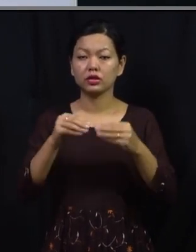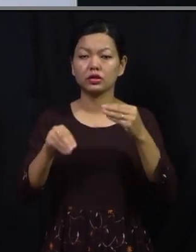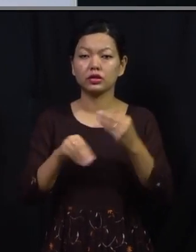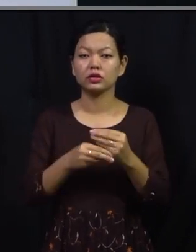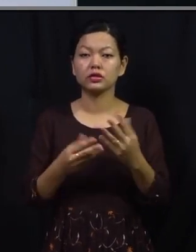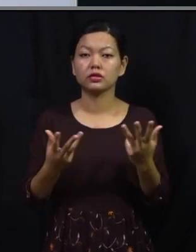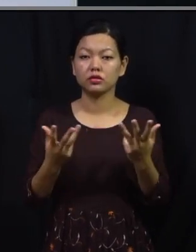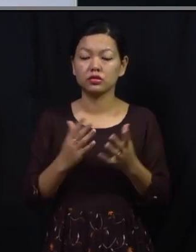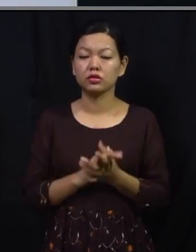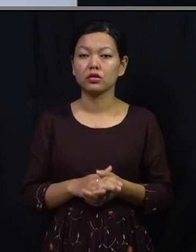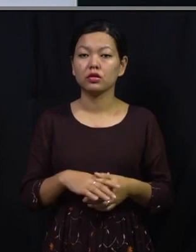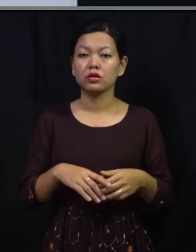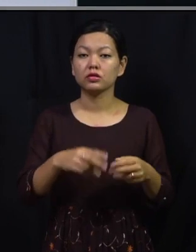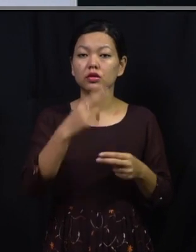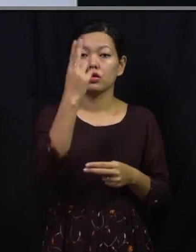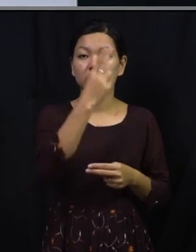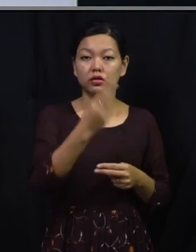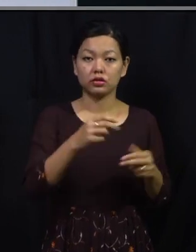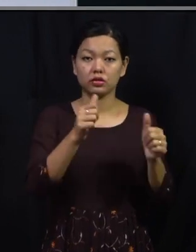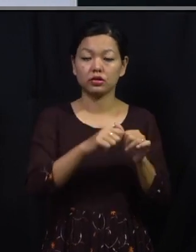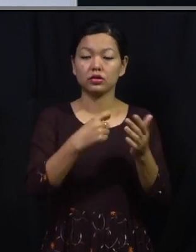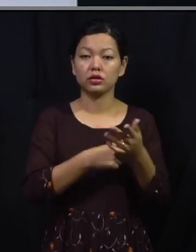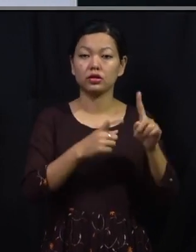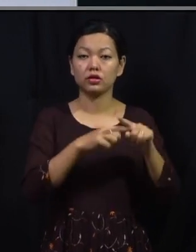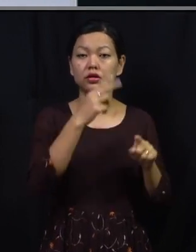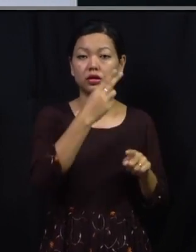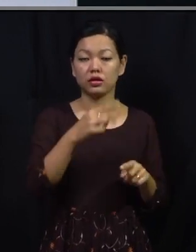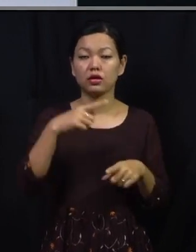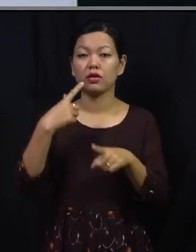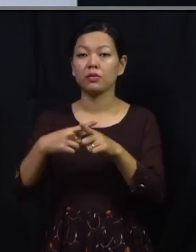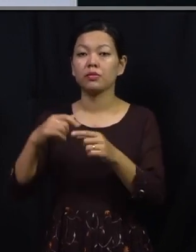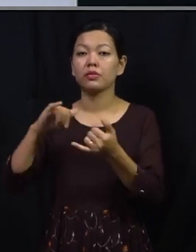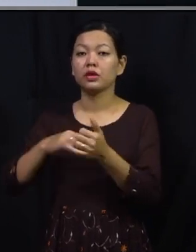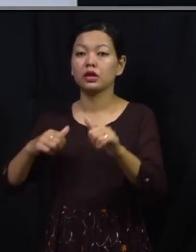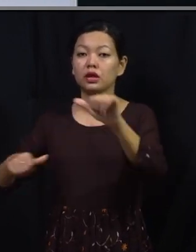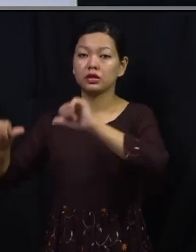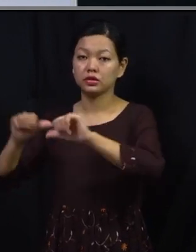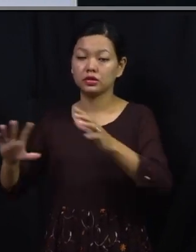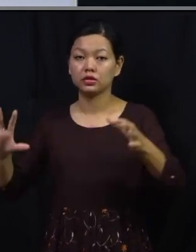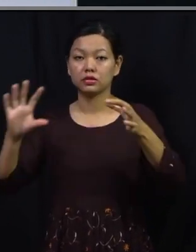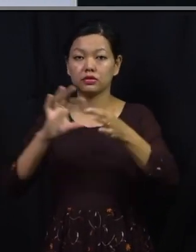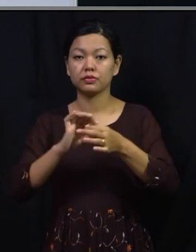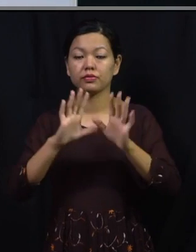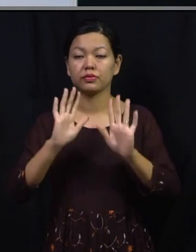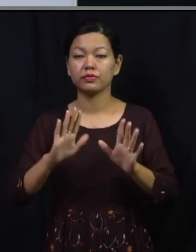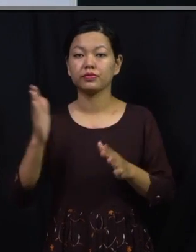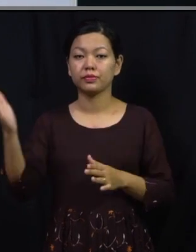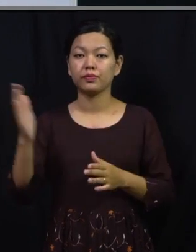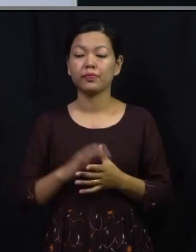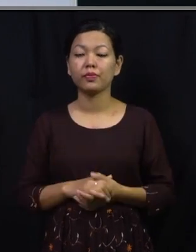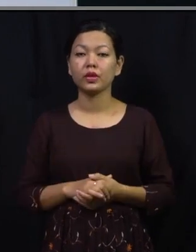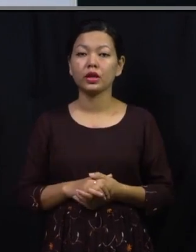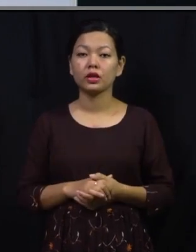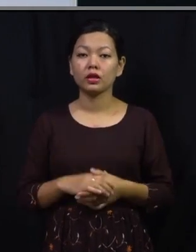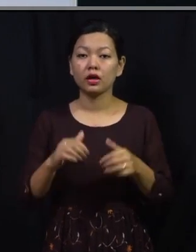art because we come up with different techniques, we follow different techniques to we use different techniques